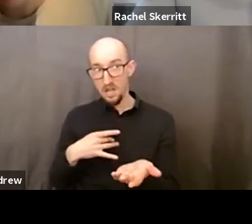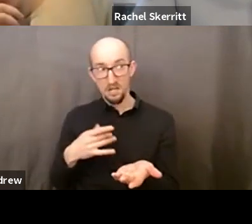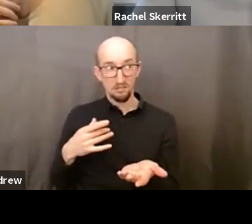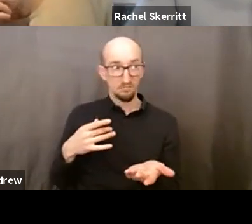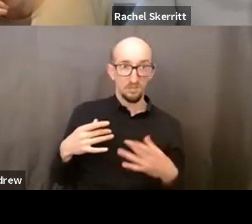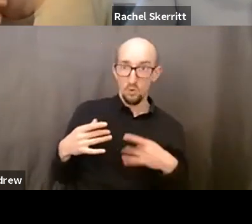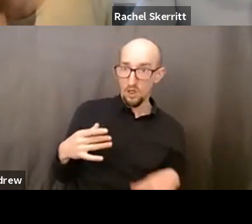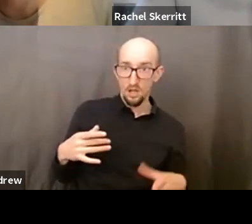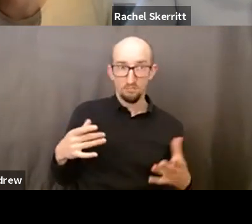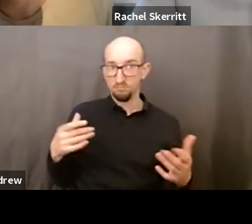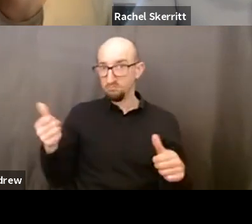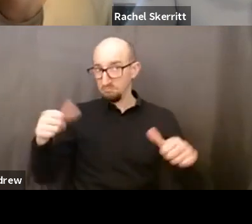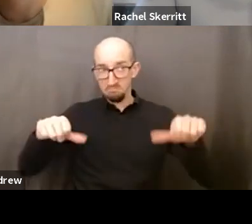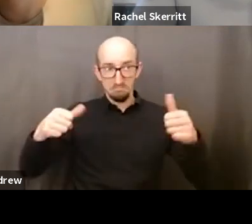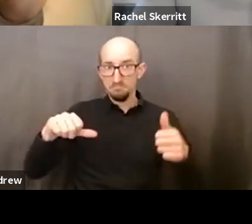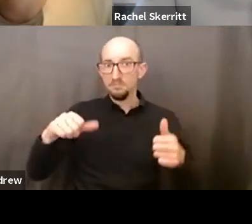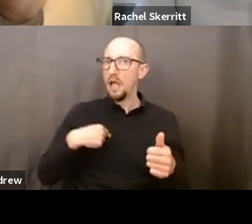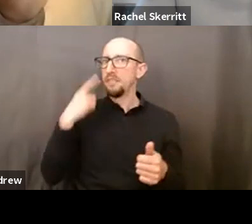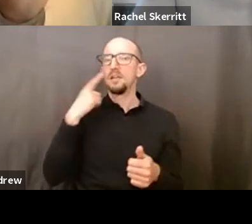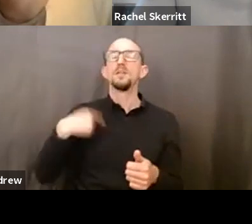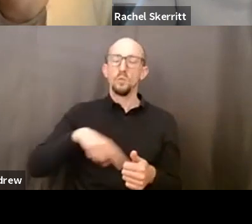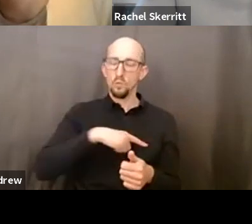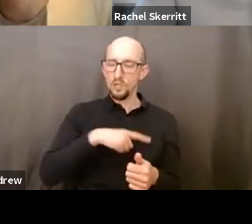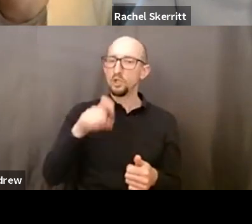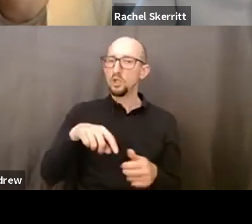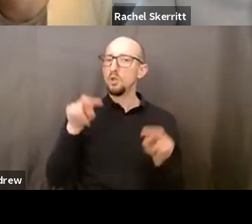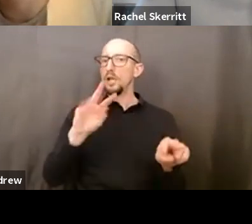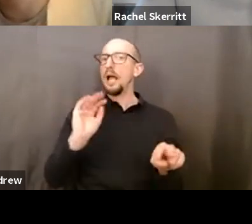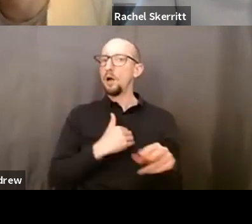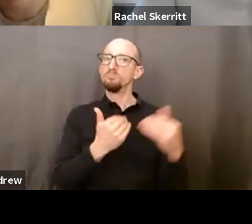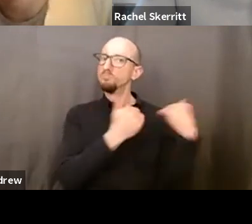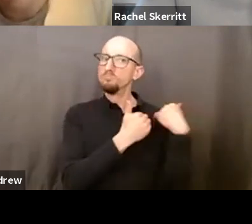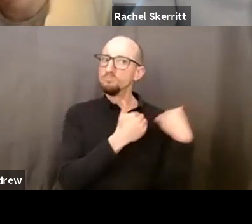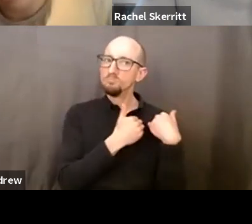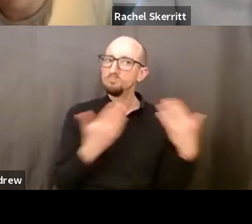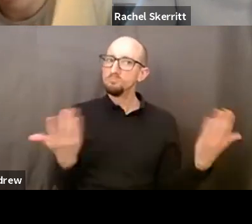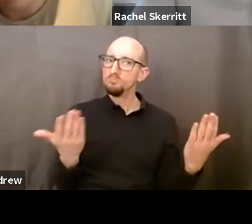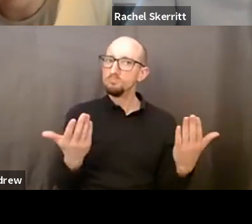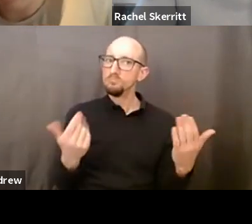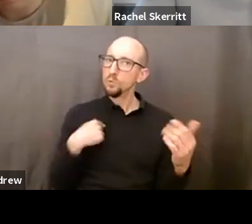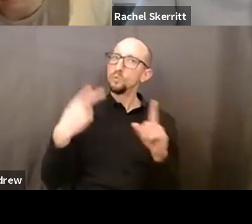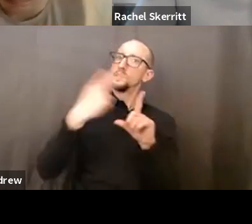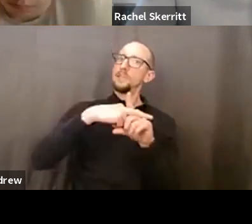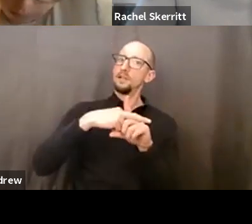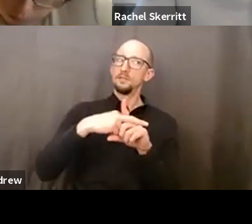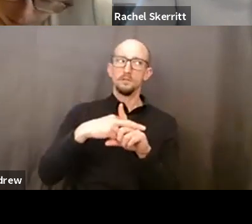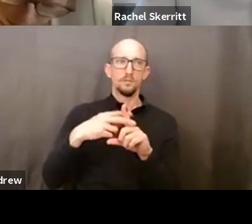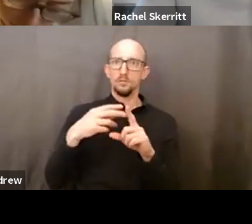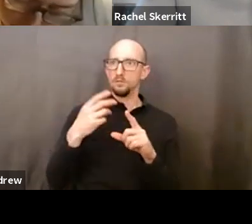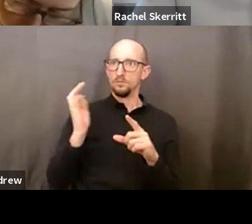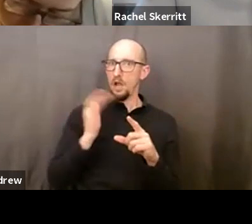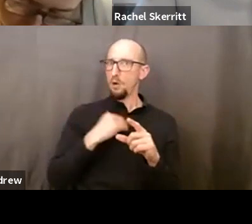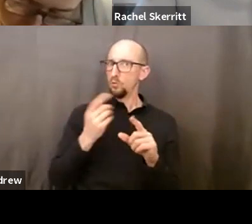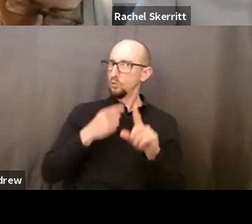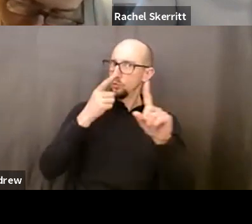I think we should consider our charge of what we were tasked to do